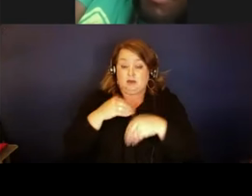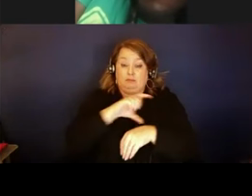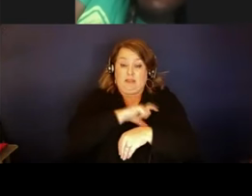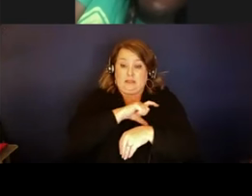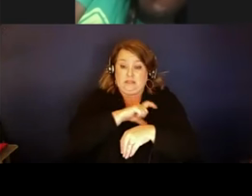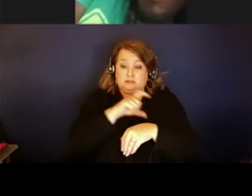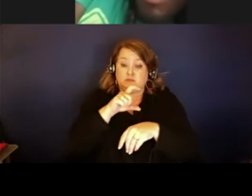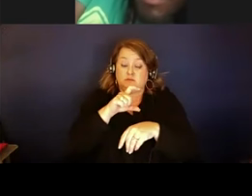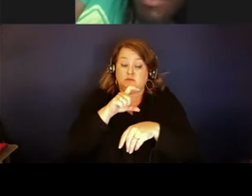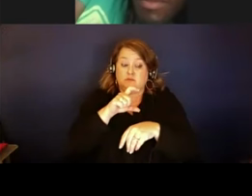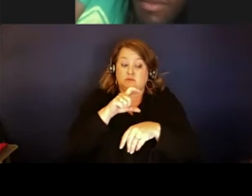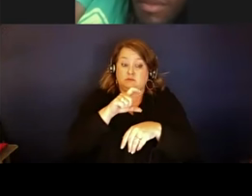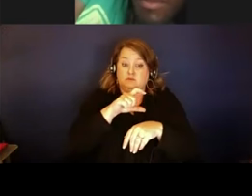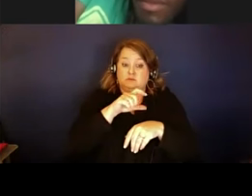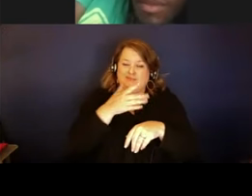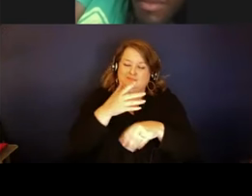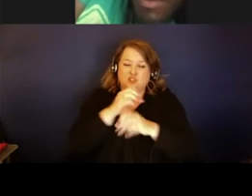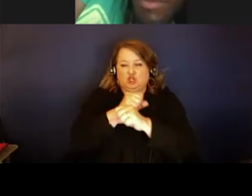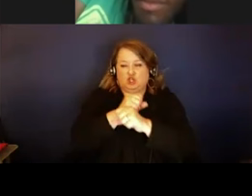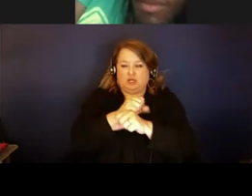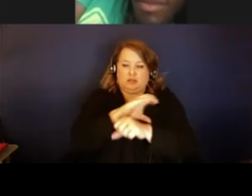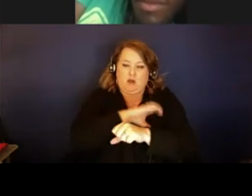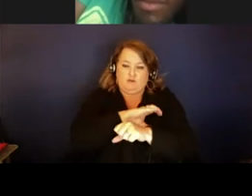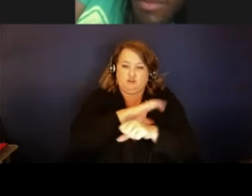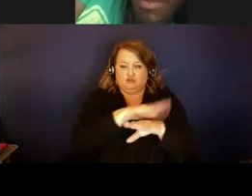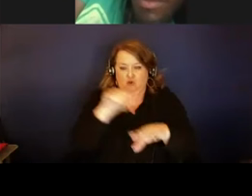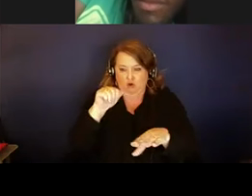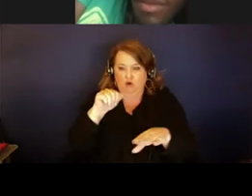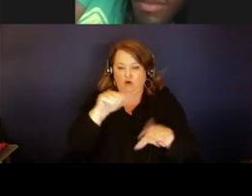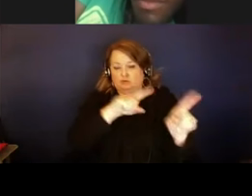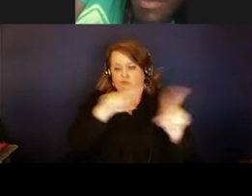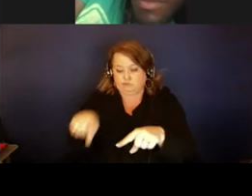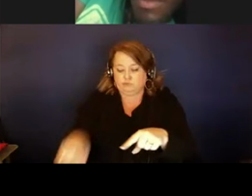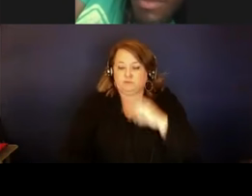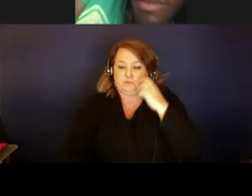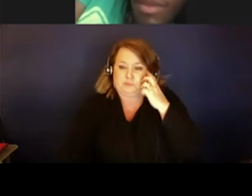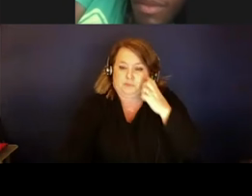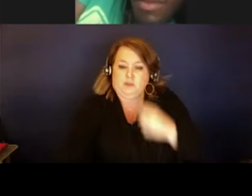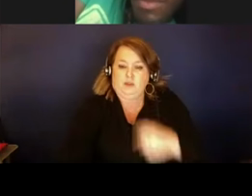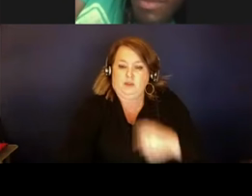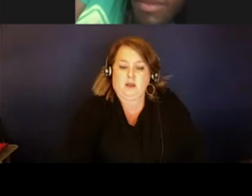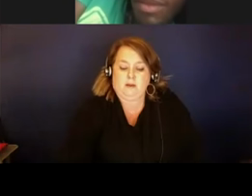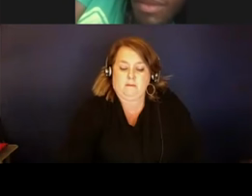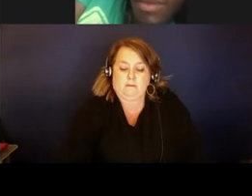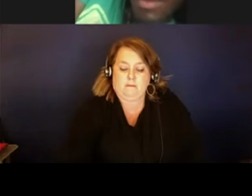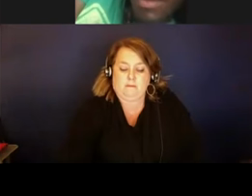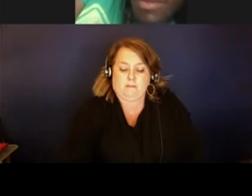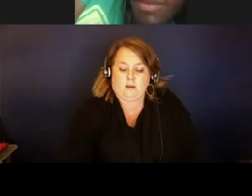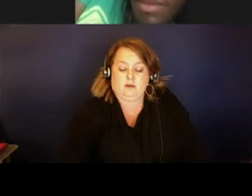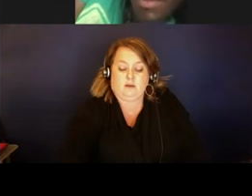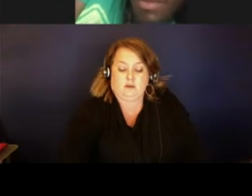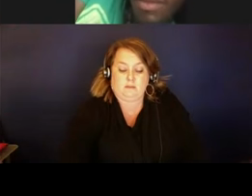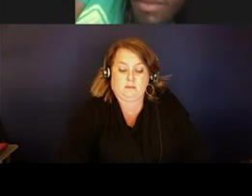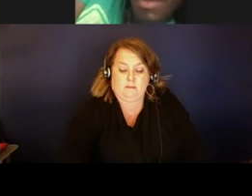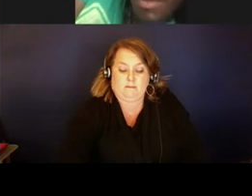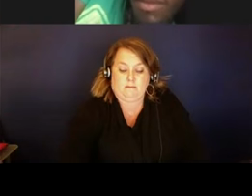actually security officers at the time, but they were actually also police officers. And he wanted to stay